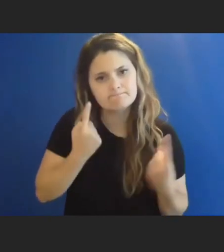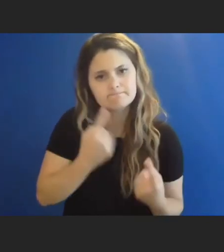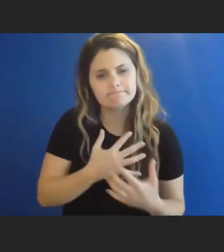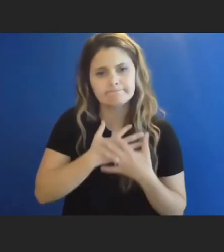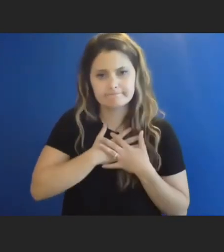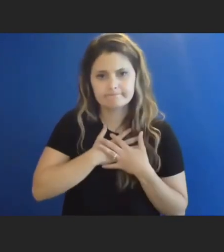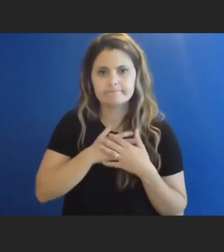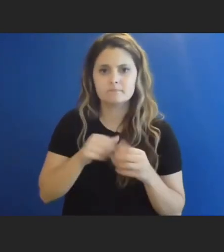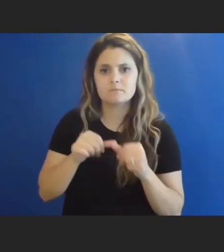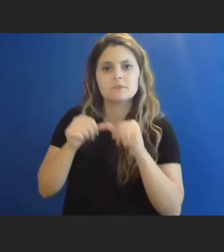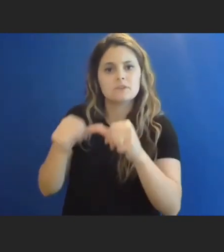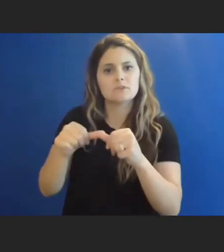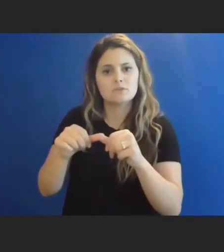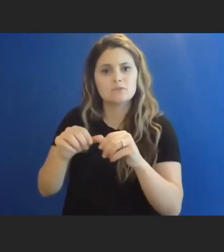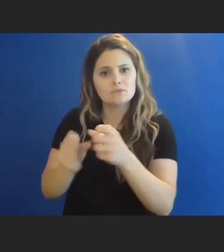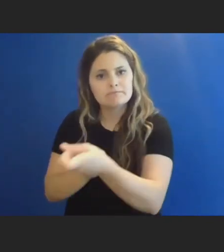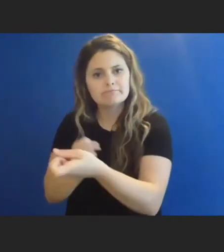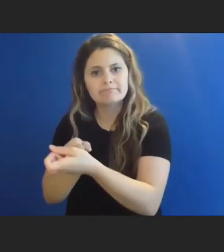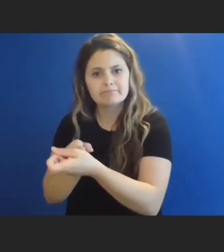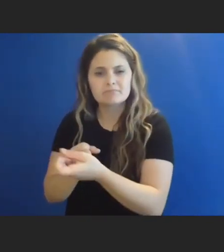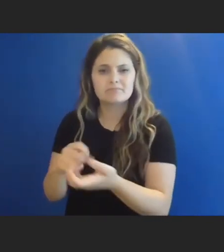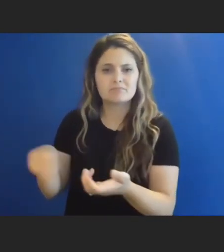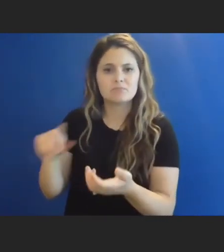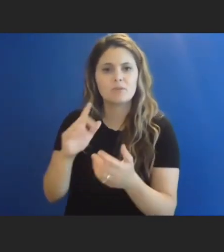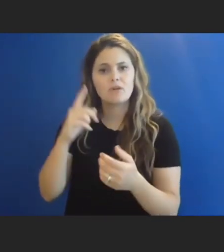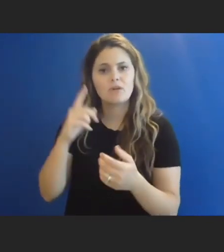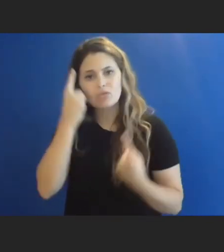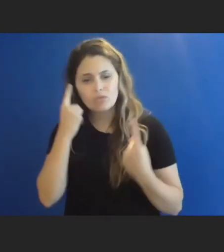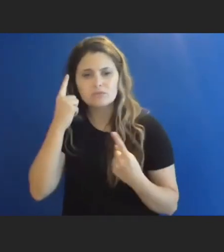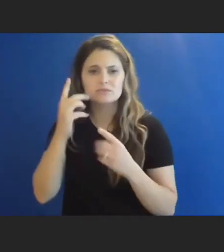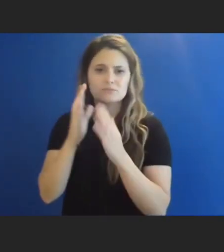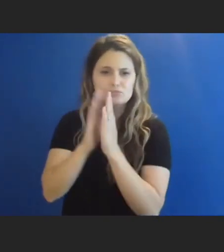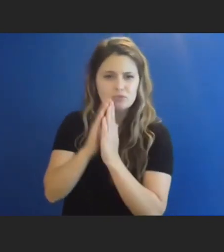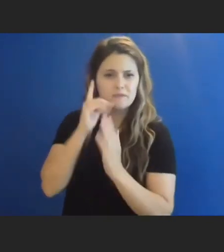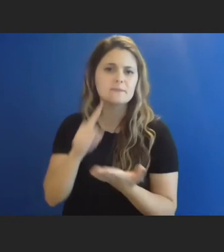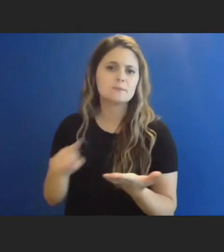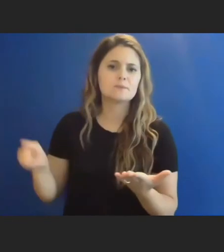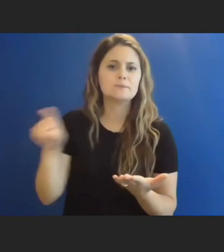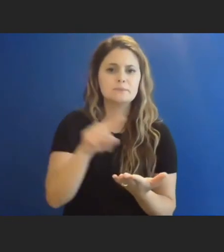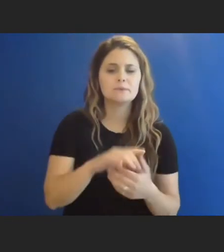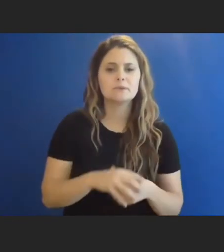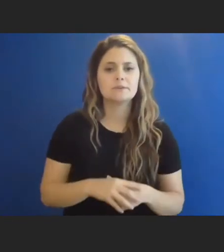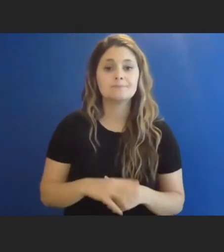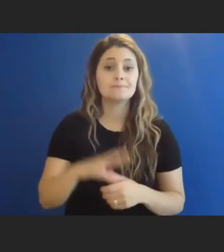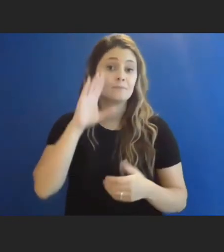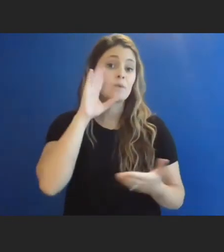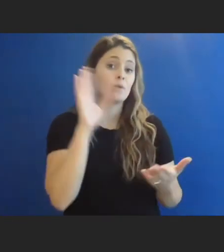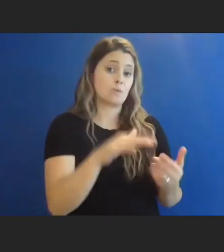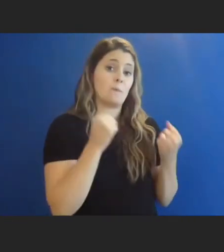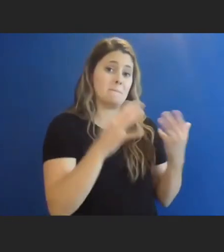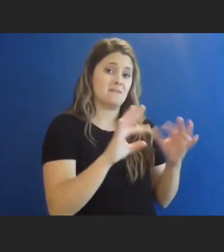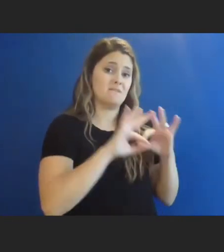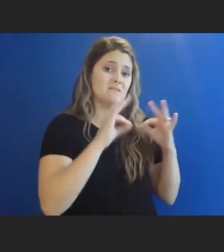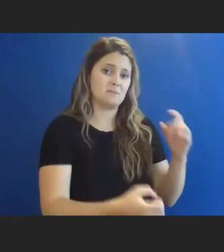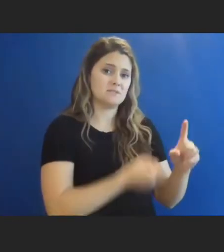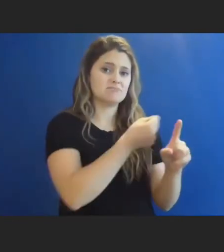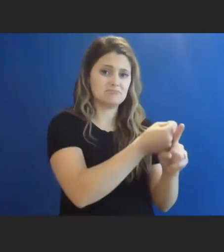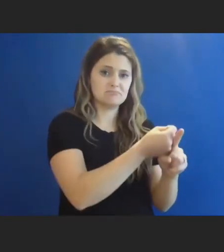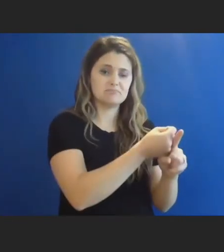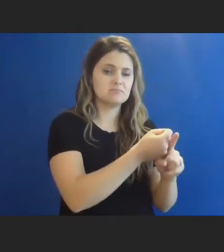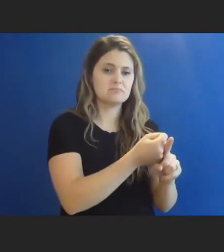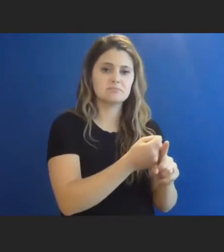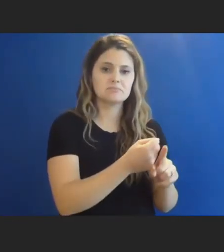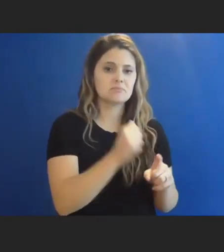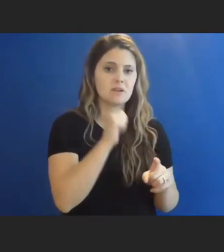we continue to lift you up in our thoughts and our prayers. We also know that many of our families have been impacted, and we don't ever